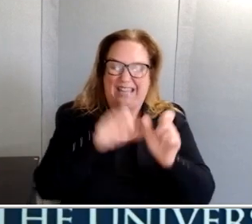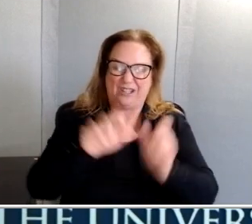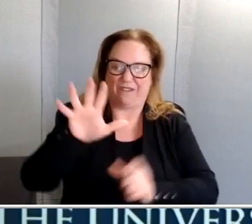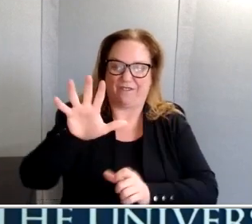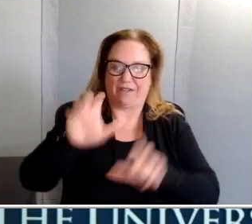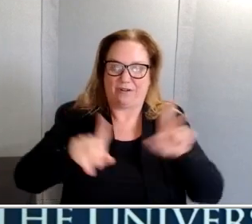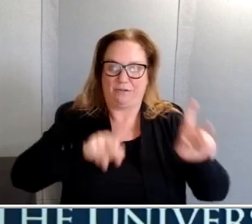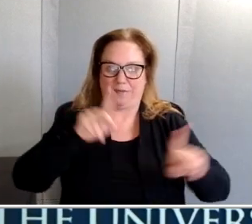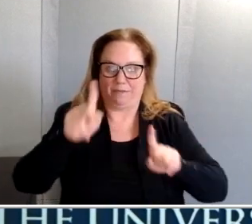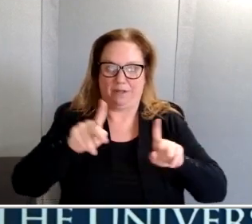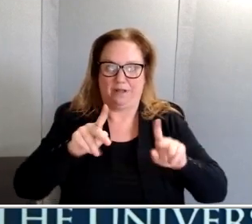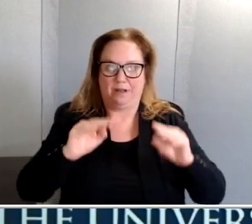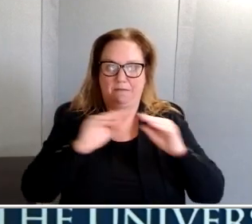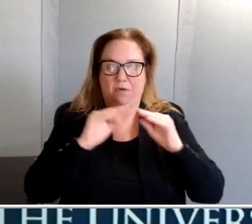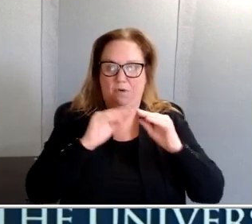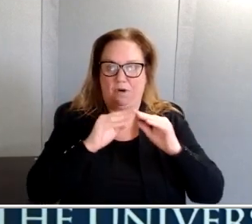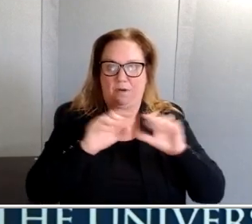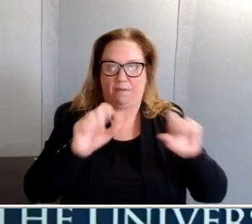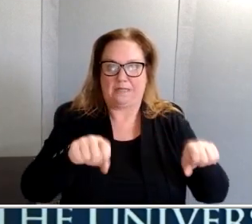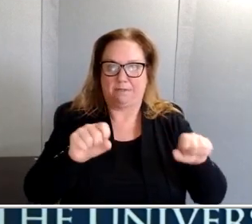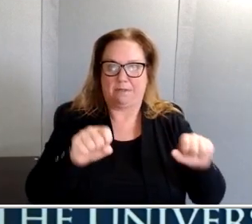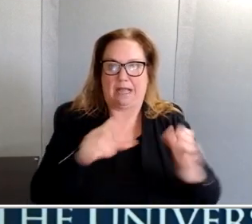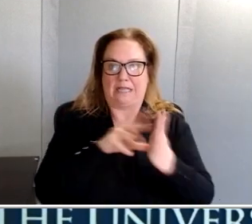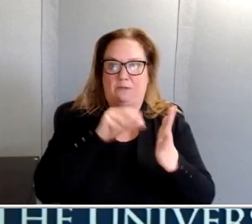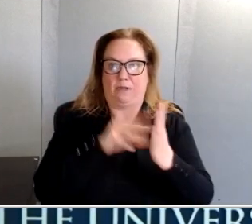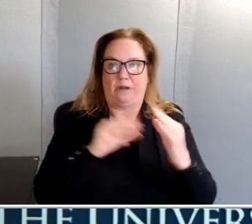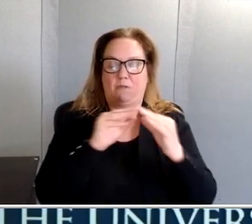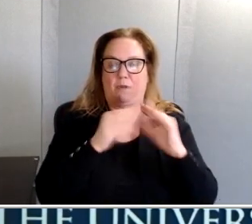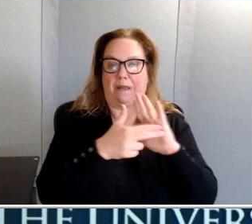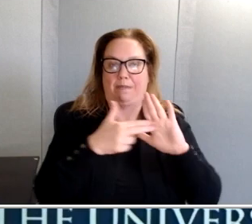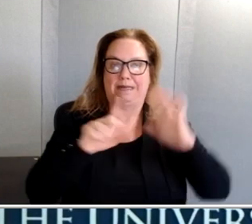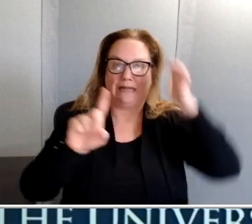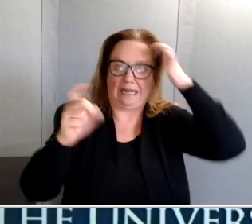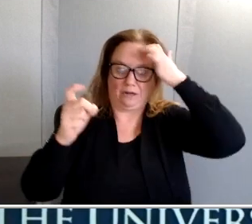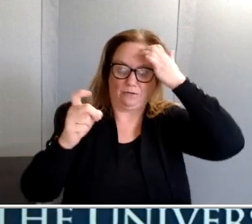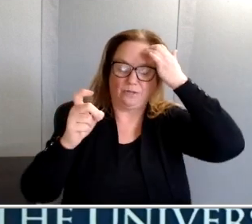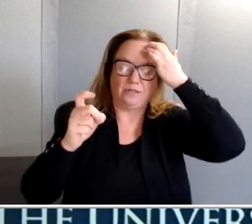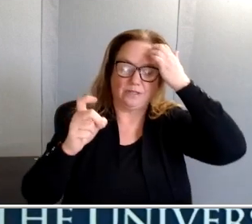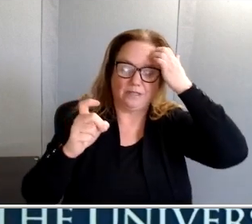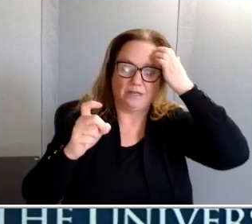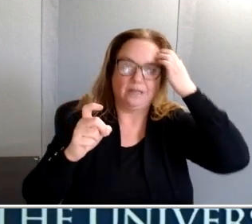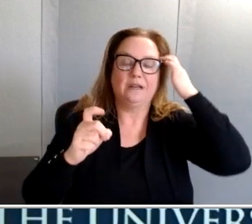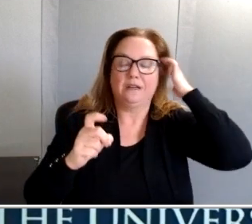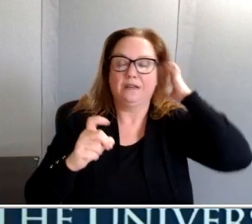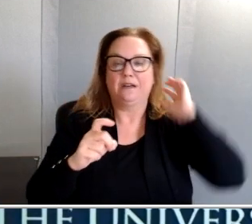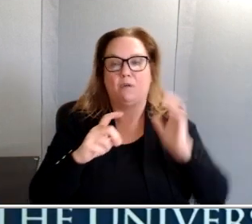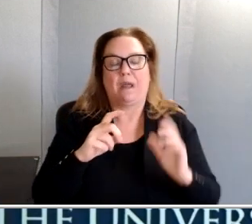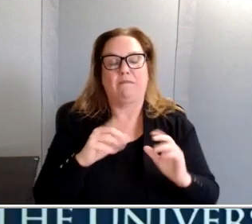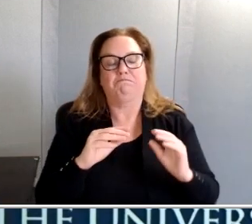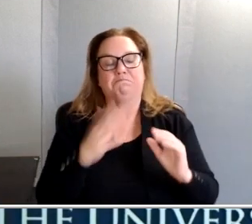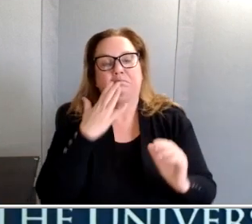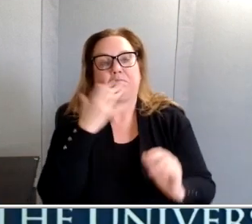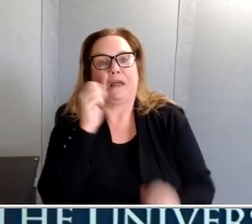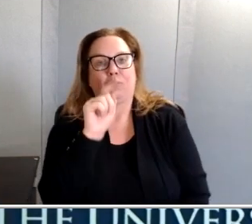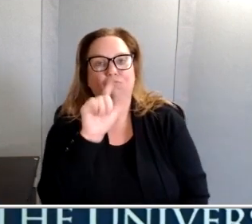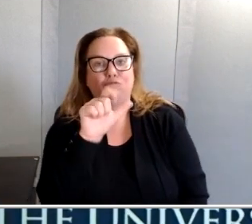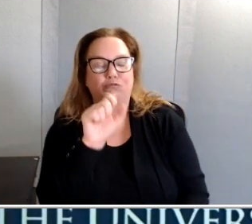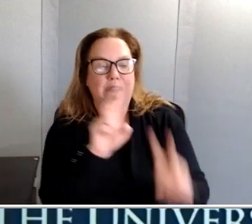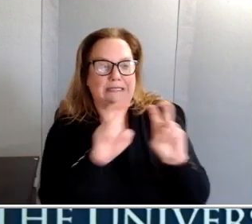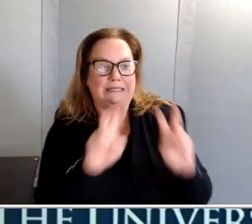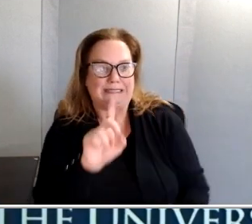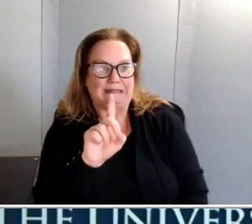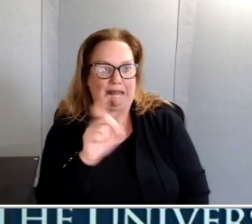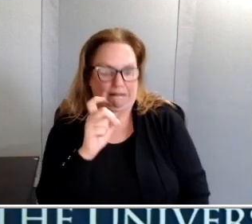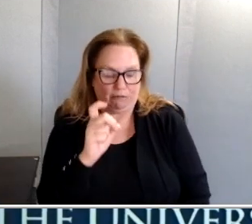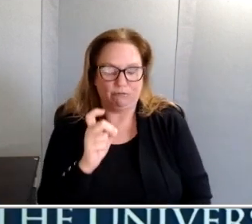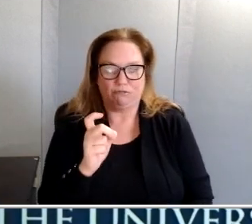even more as we are learning more about the diagnosis and are having better tools to diagnose these patients. And what essentially it is